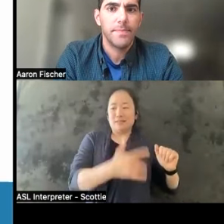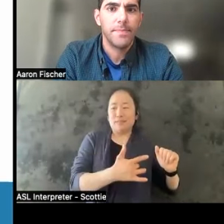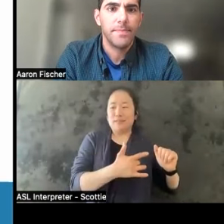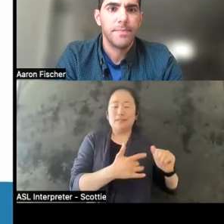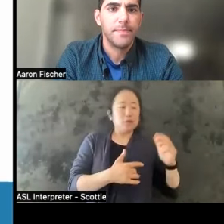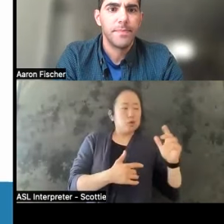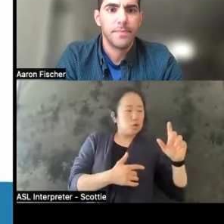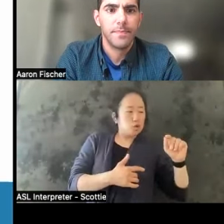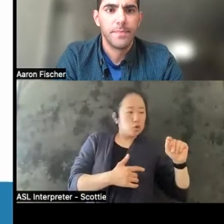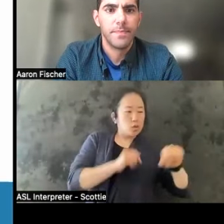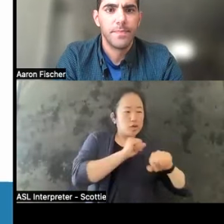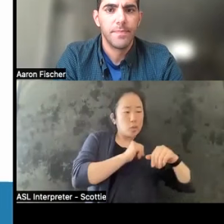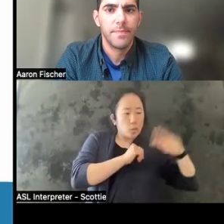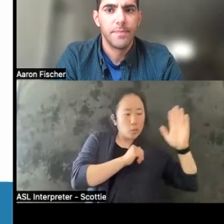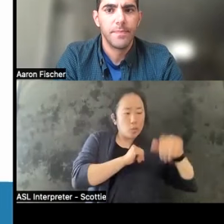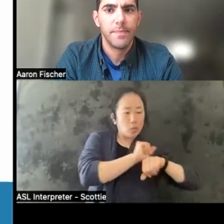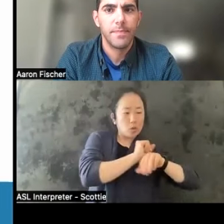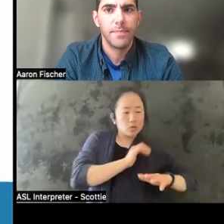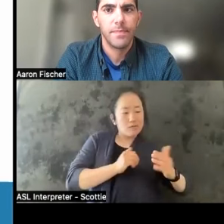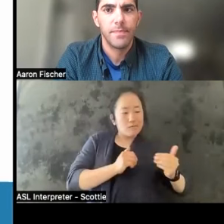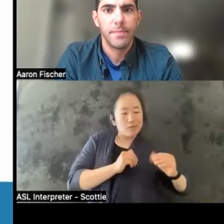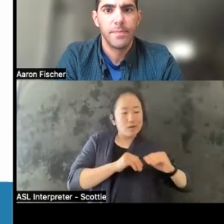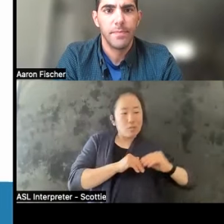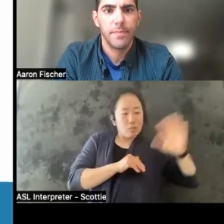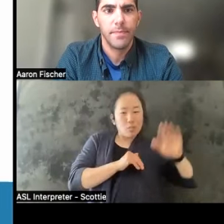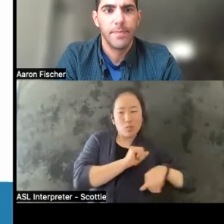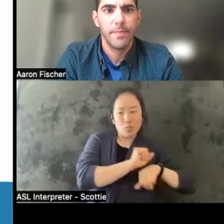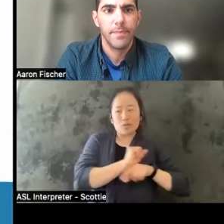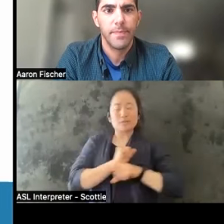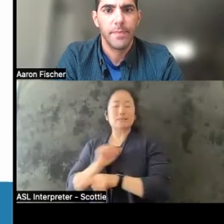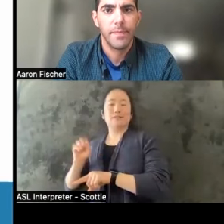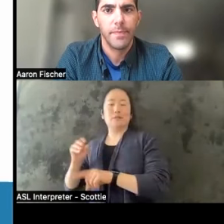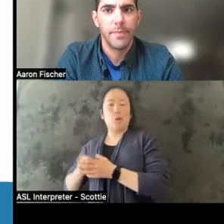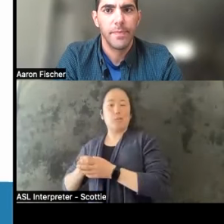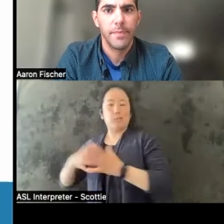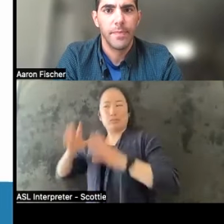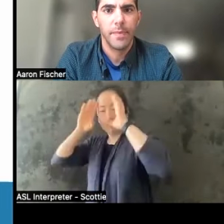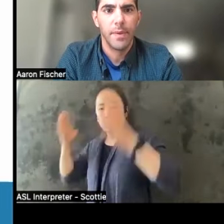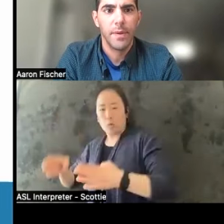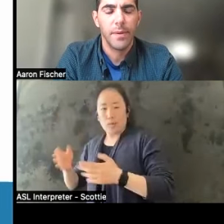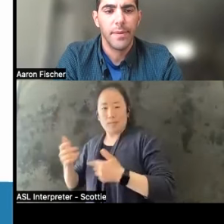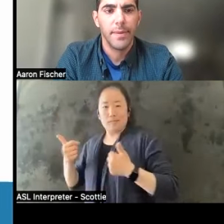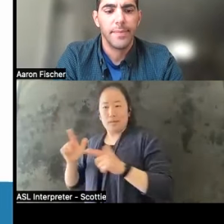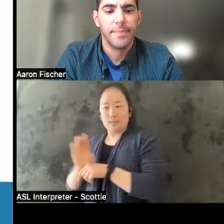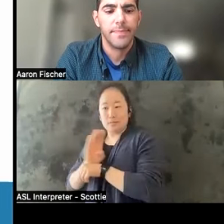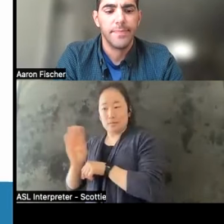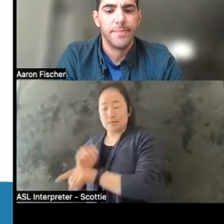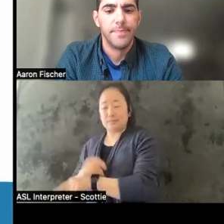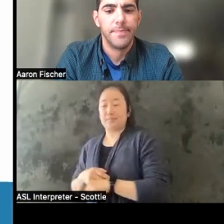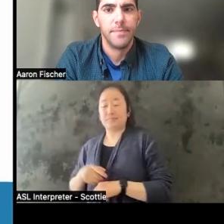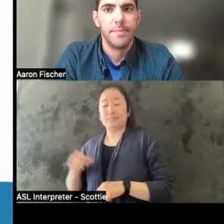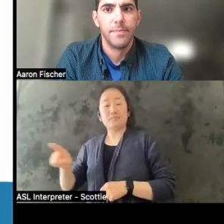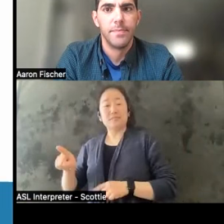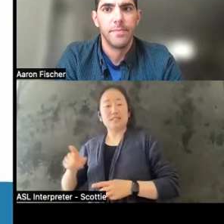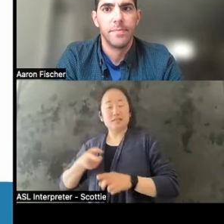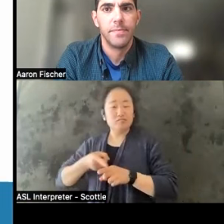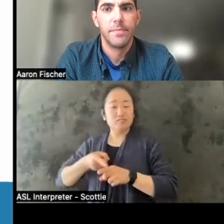And what it does, it's not an anti-discrimination law. It is a law that guarantees a certain amount of leave per